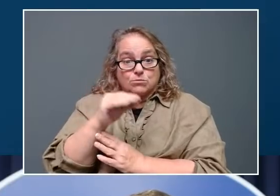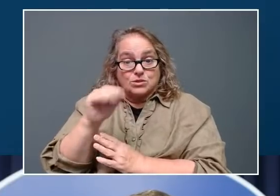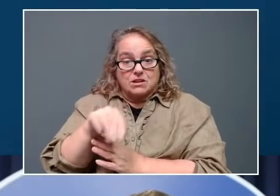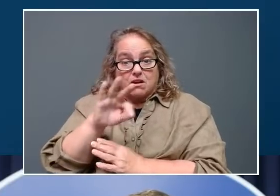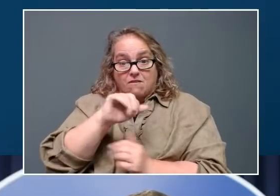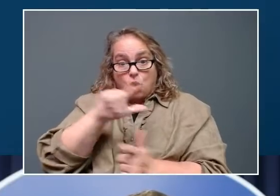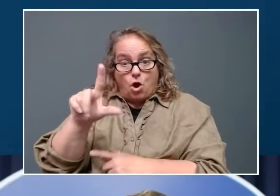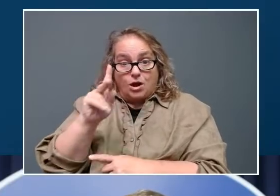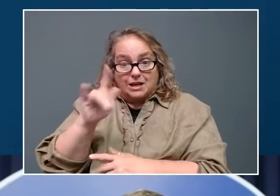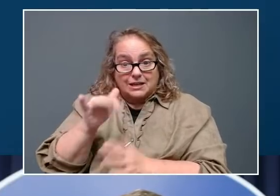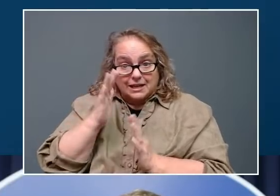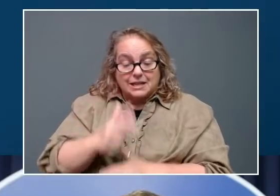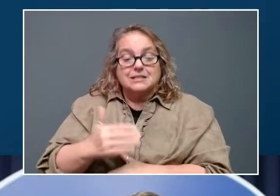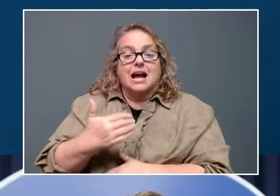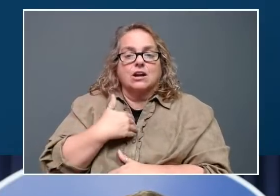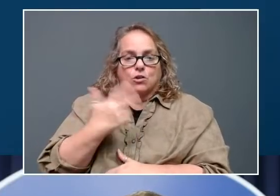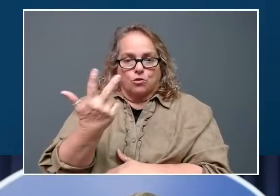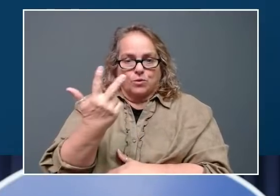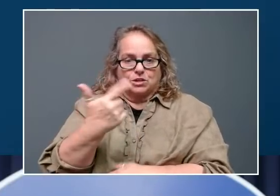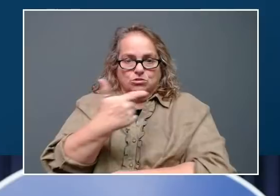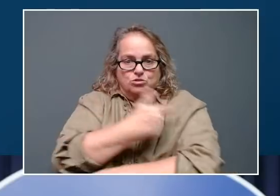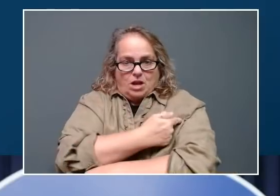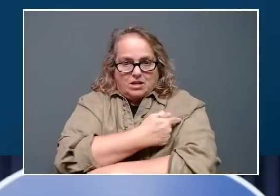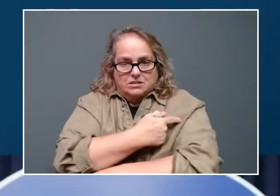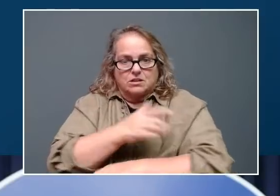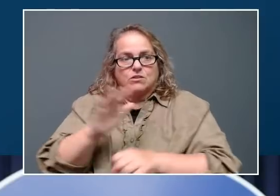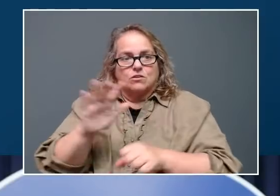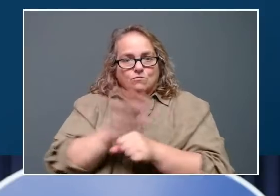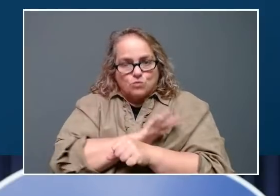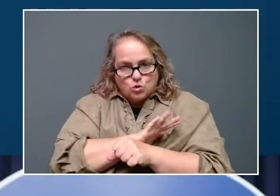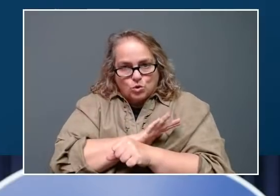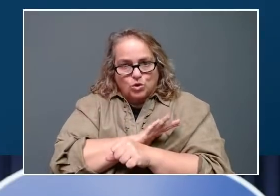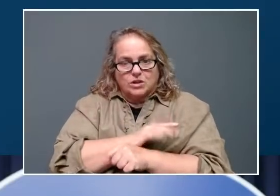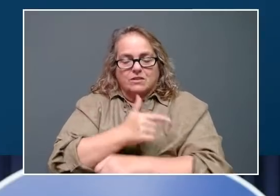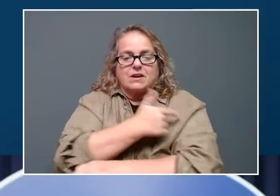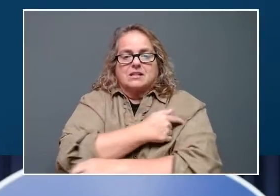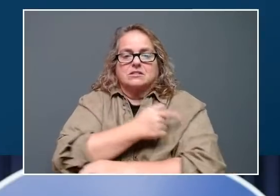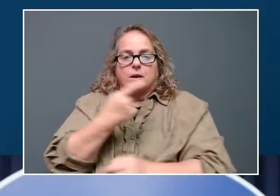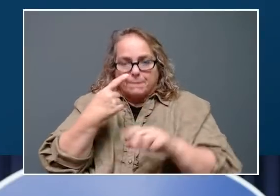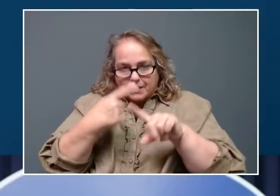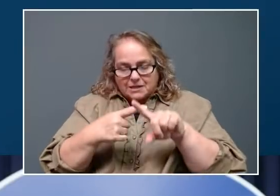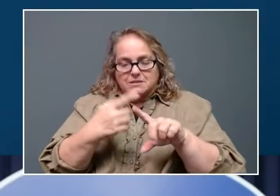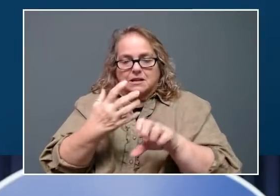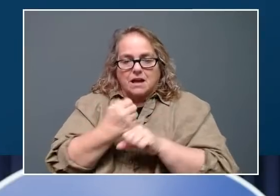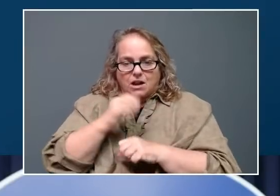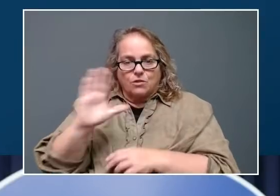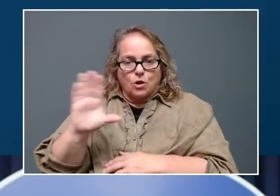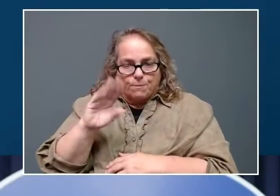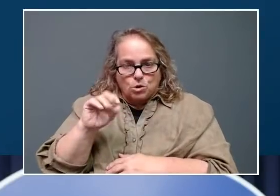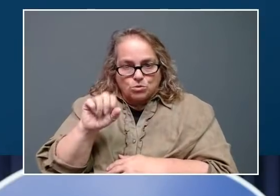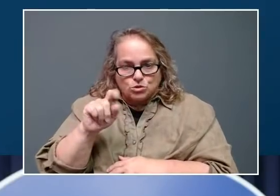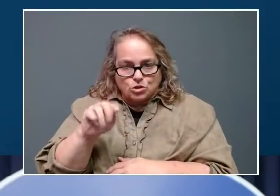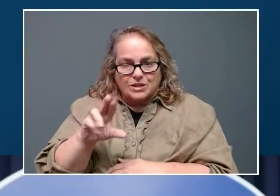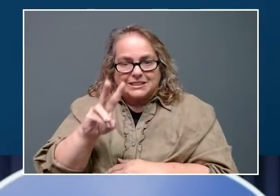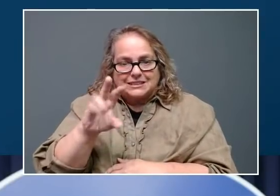have had 3 shots. In other words, is fully vaccinated plus gotten their booster.